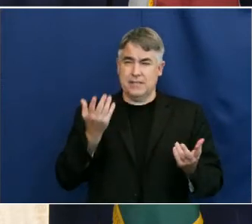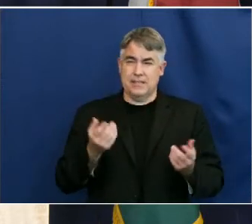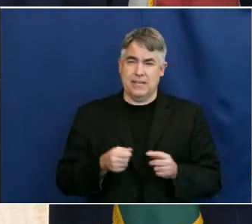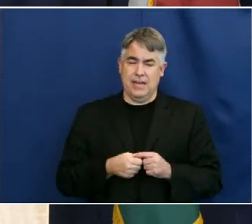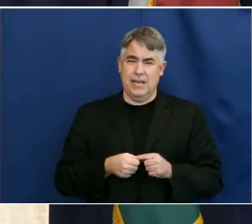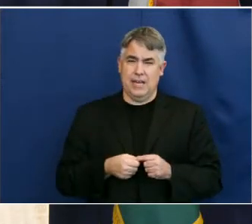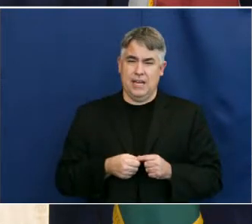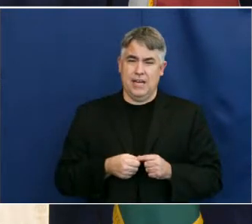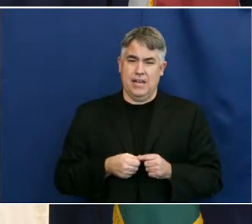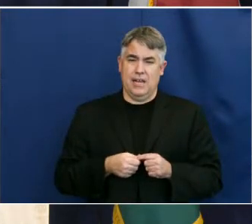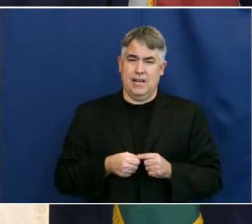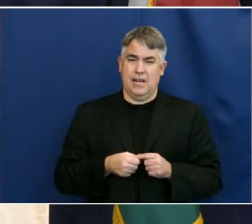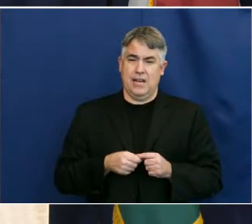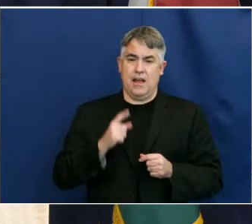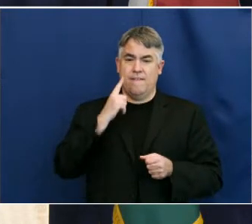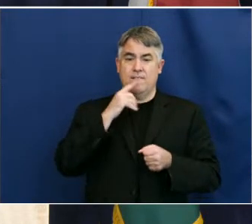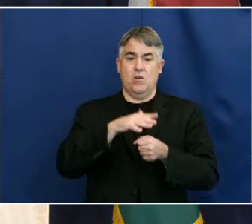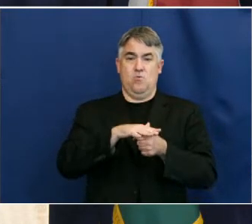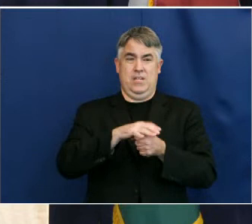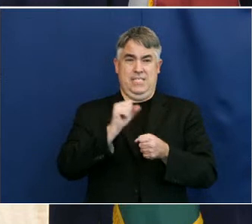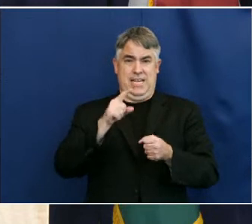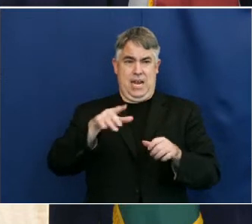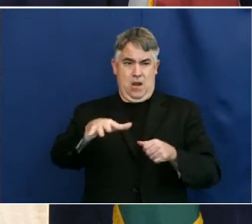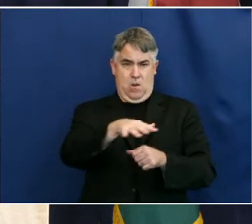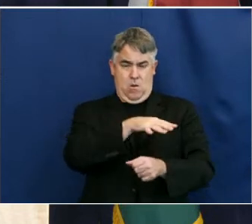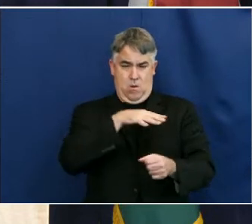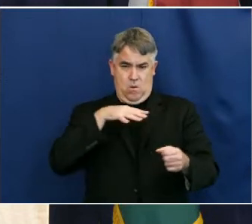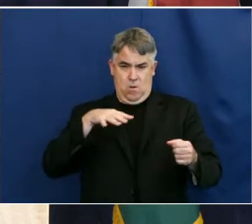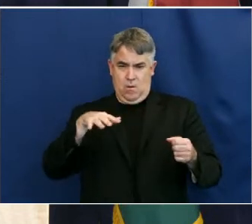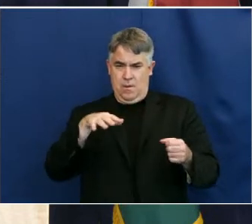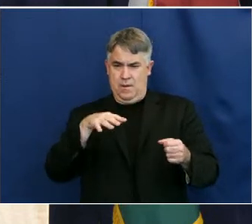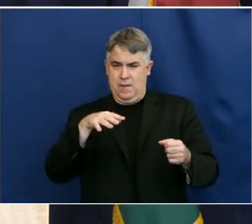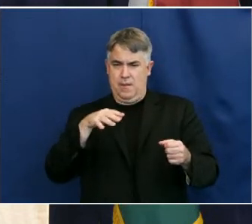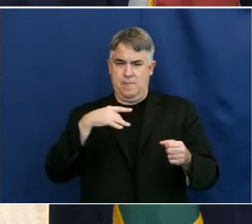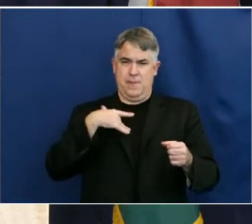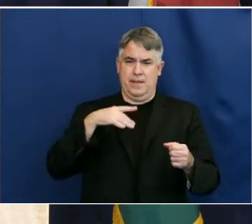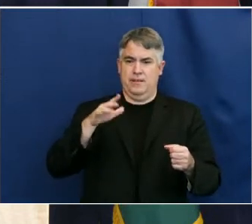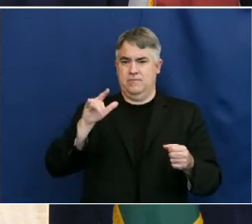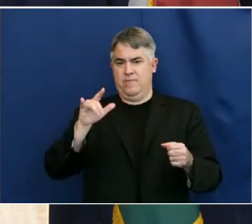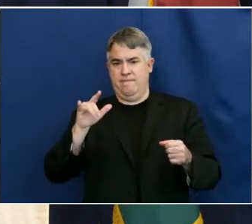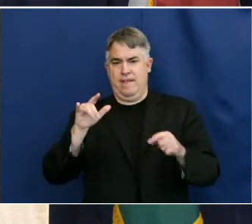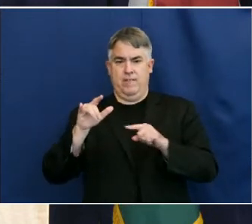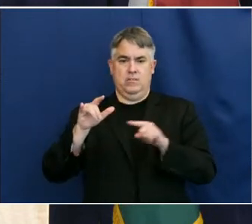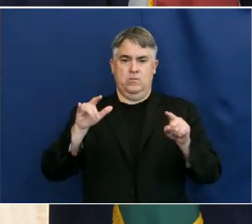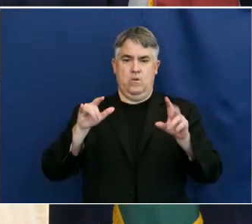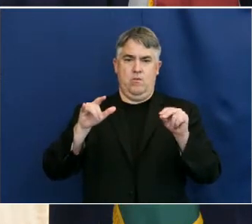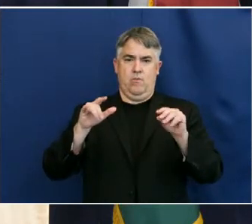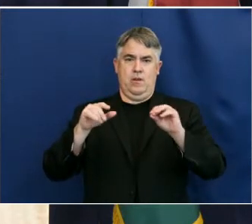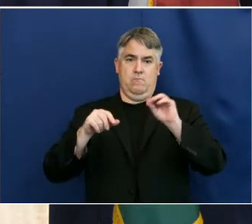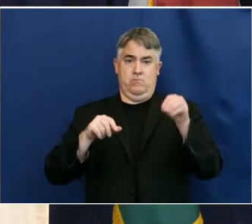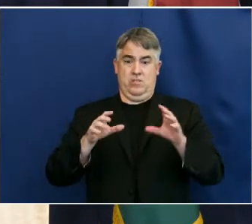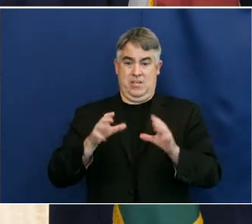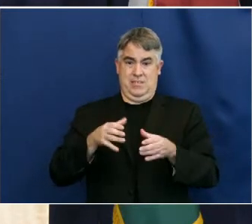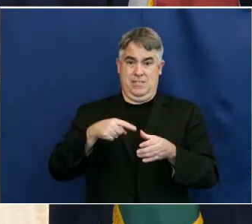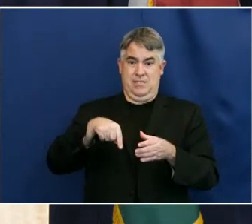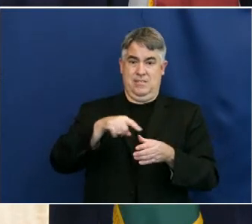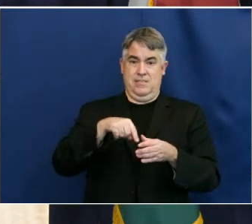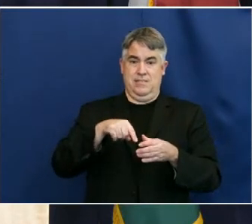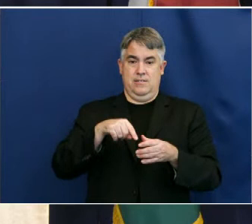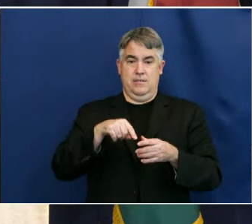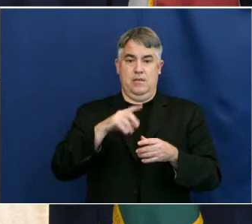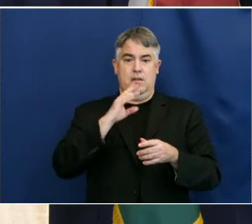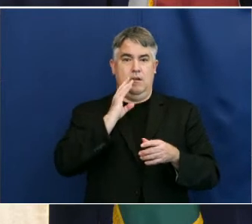our region, we only receive anywhere from 25 to 35 or 40% of the allocated